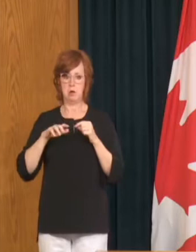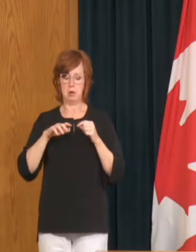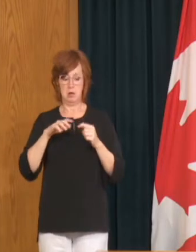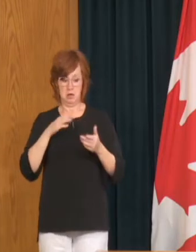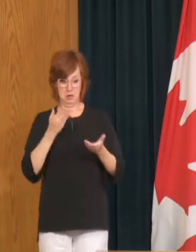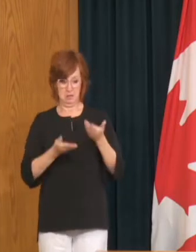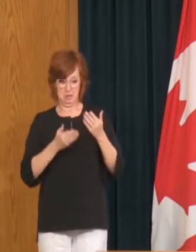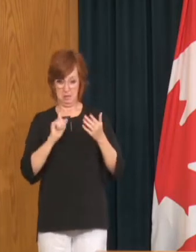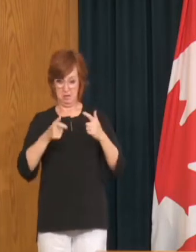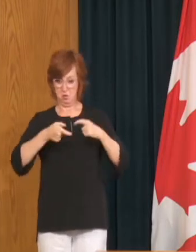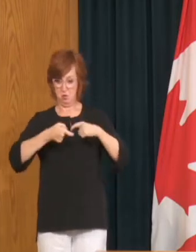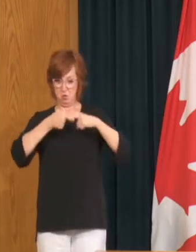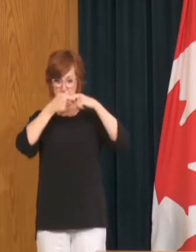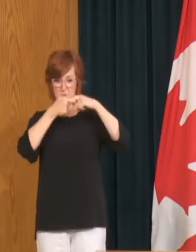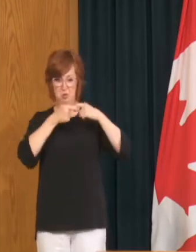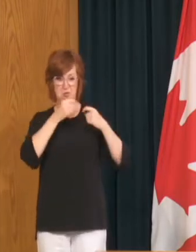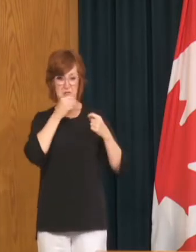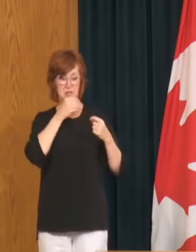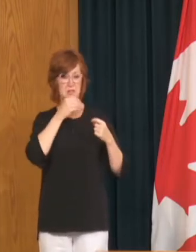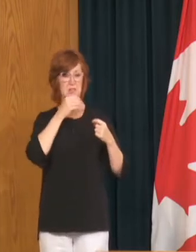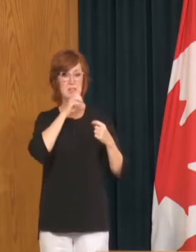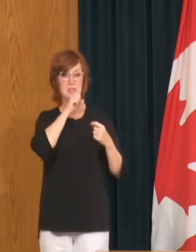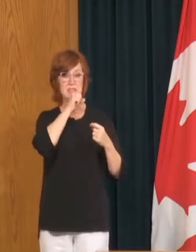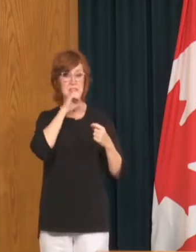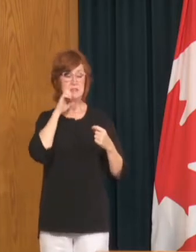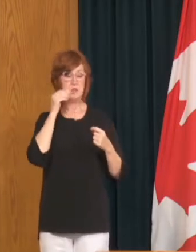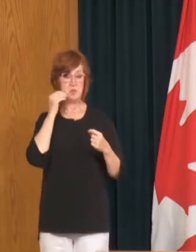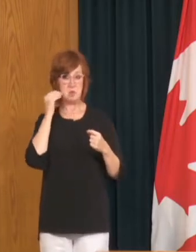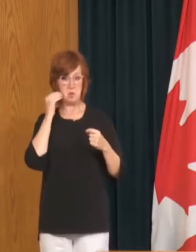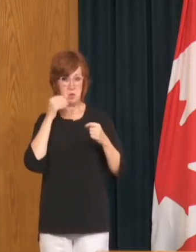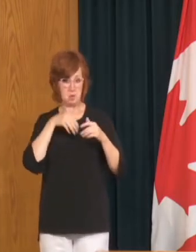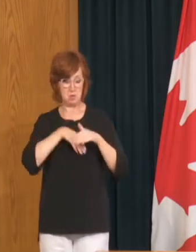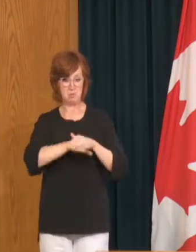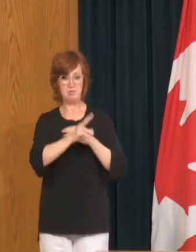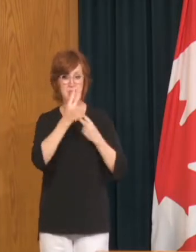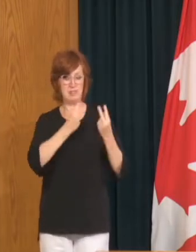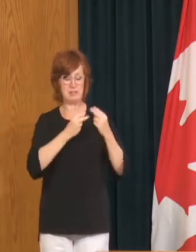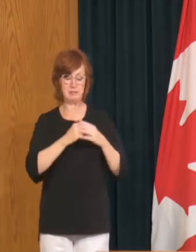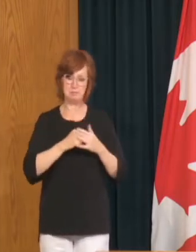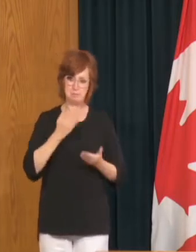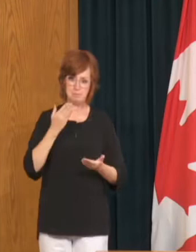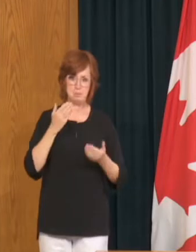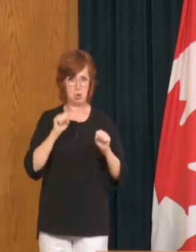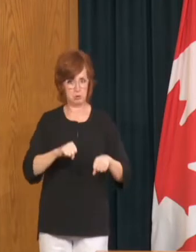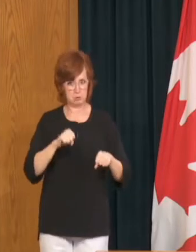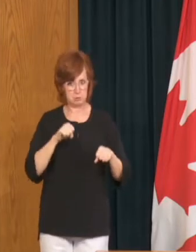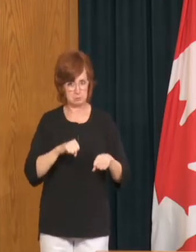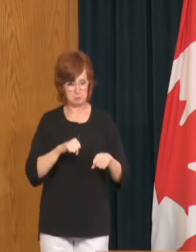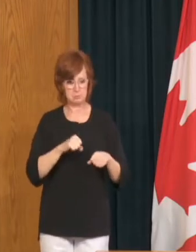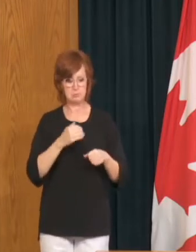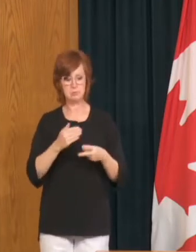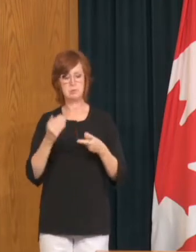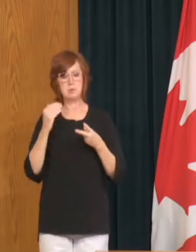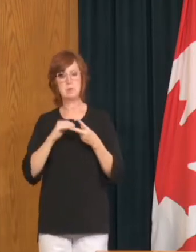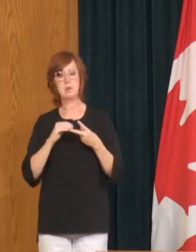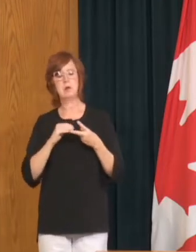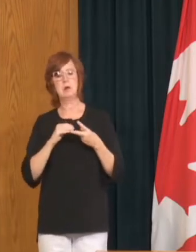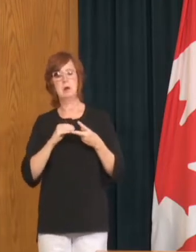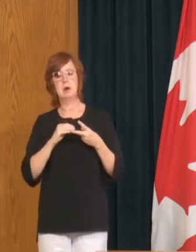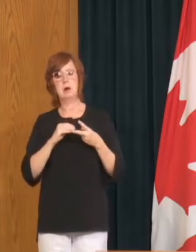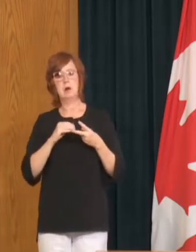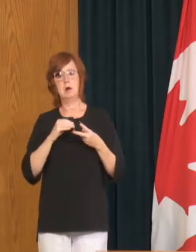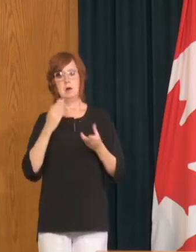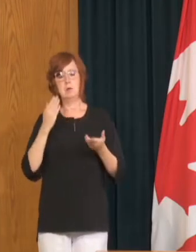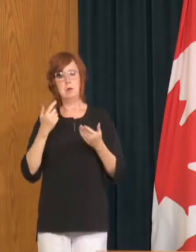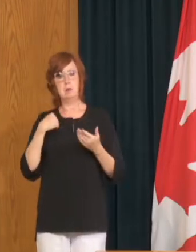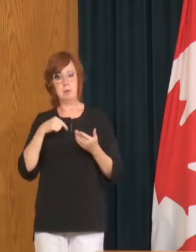reconsidering other activities we may be planning. For example, reconsidering having that large gathering you were planning. I think we